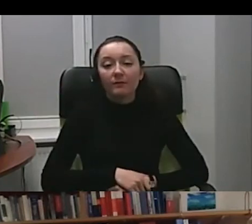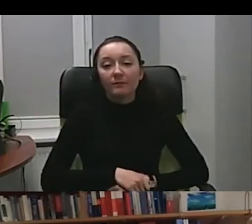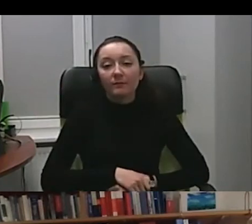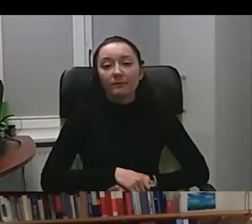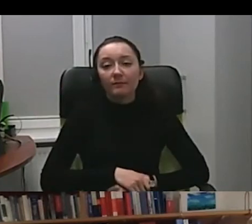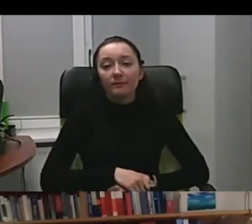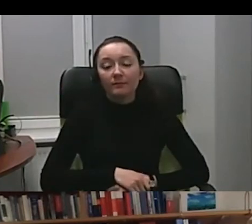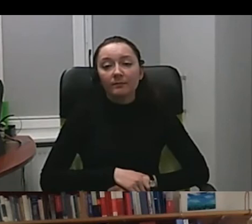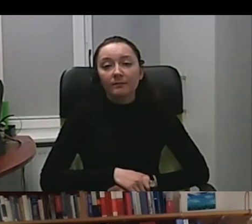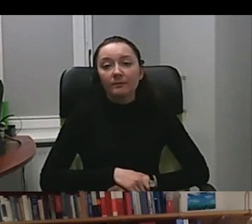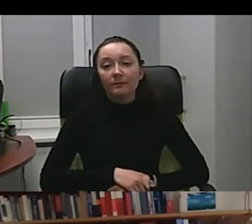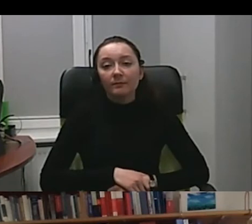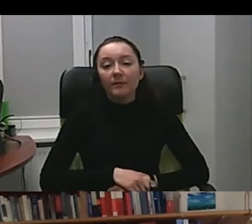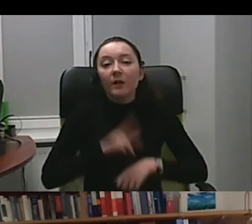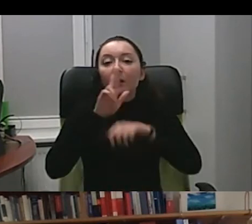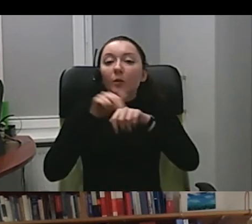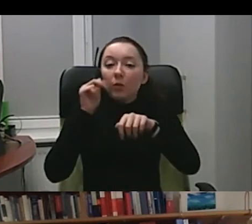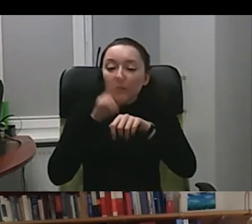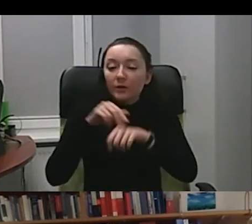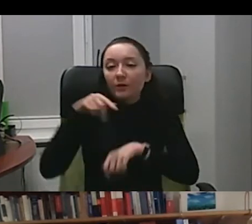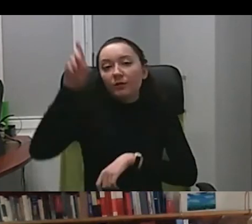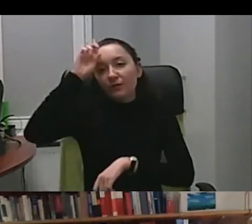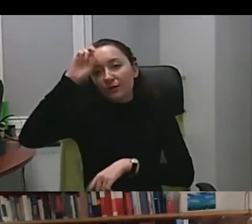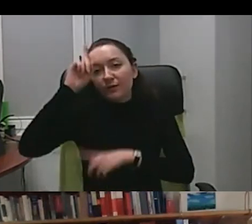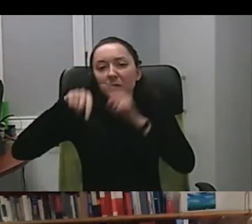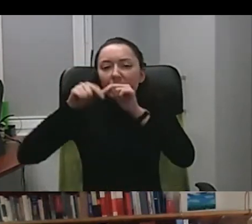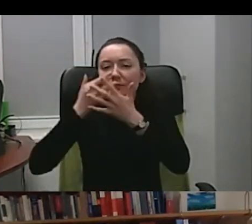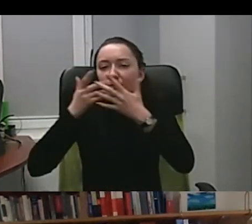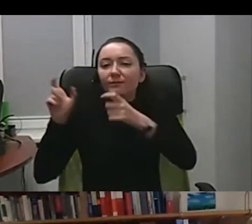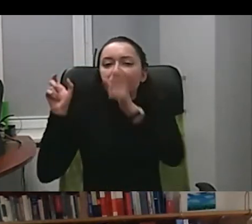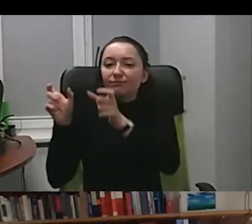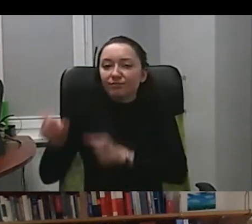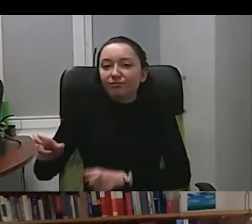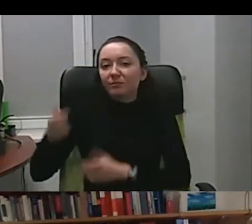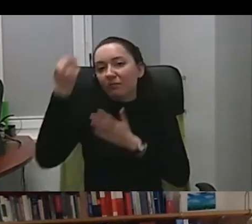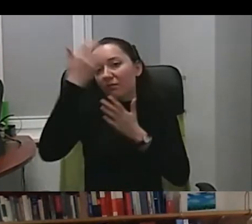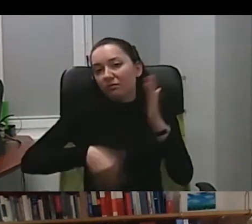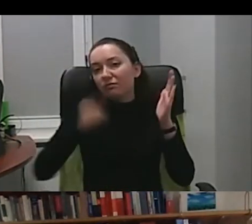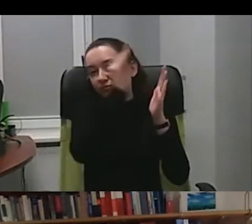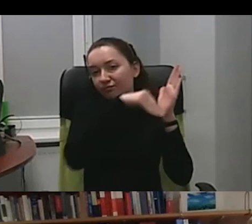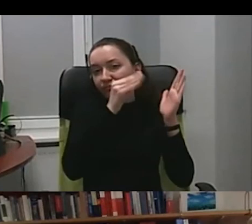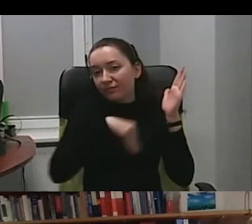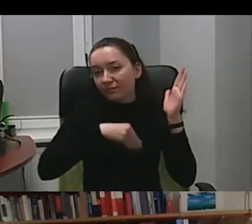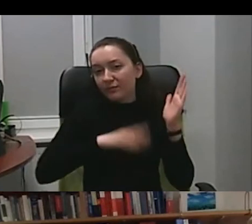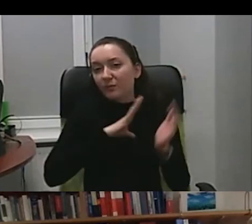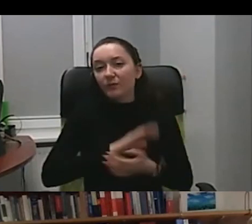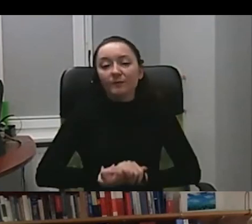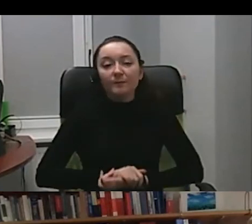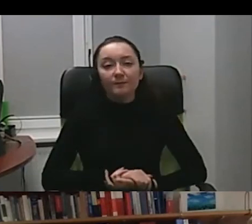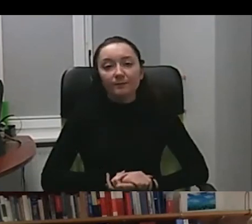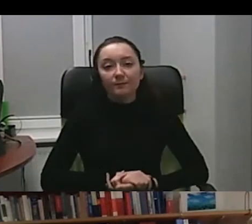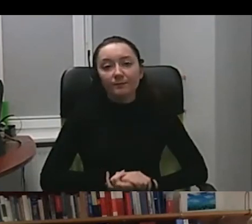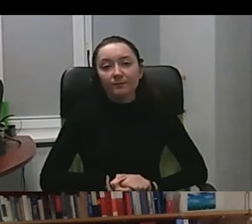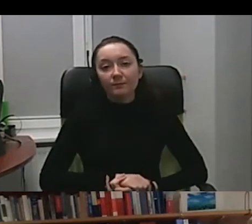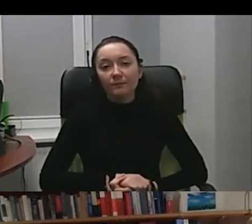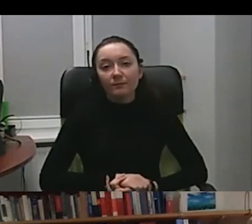government, the fact that they also happen to all be the president of the national